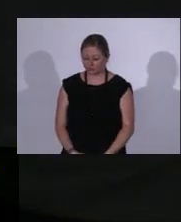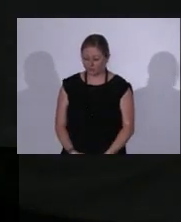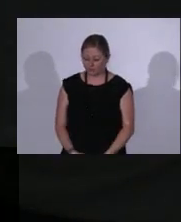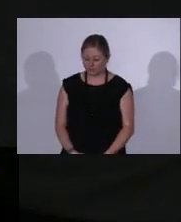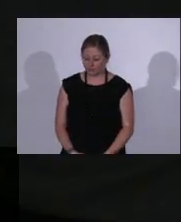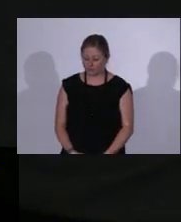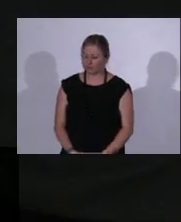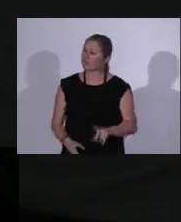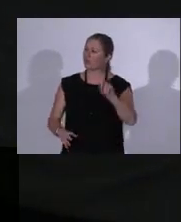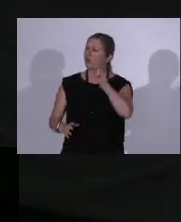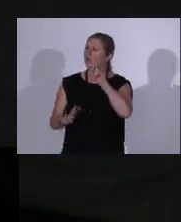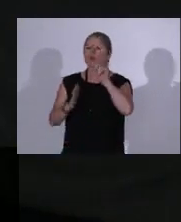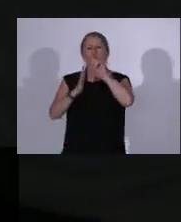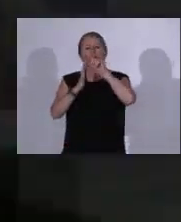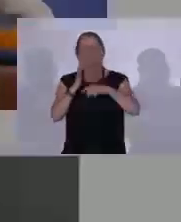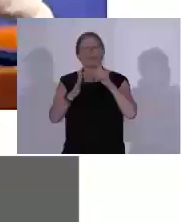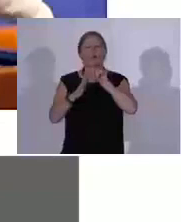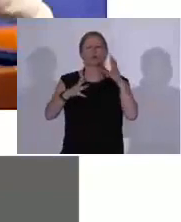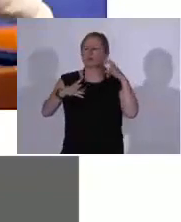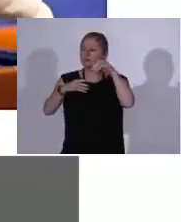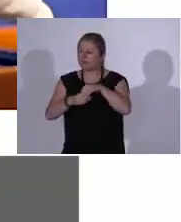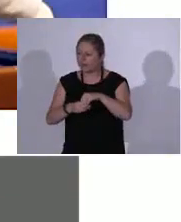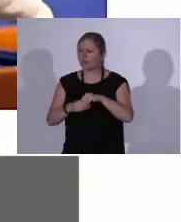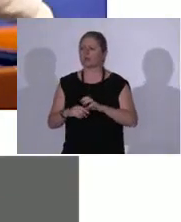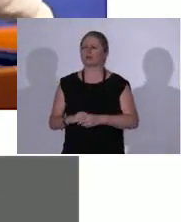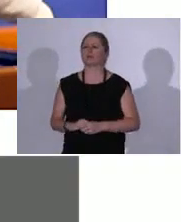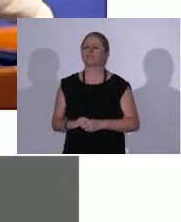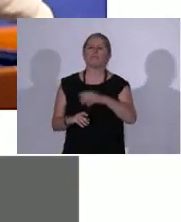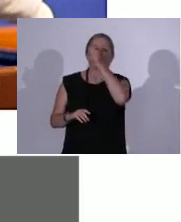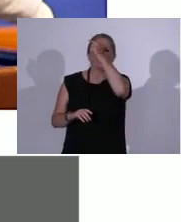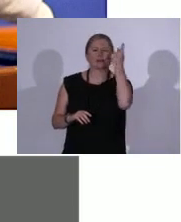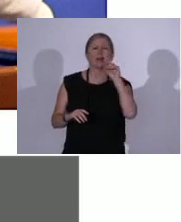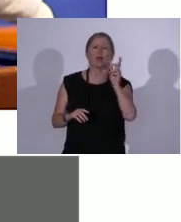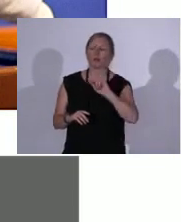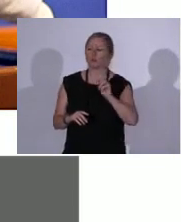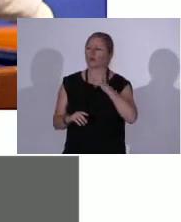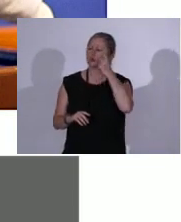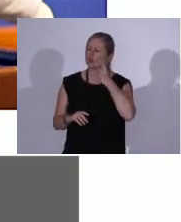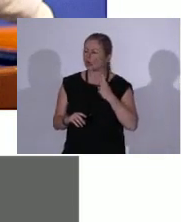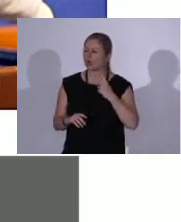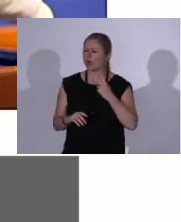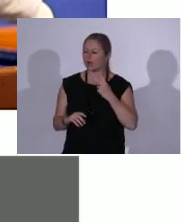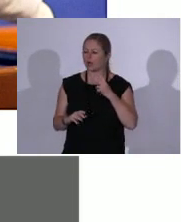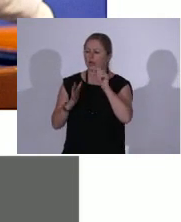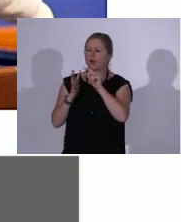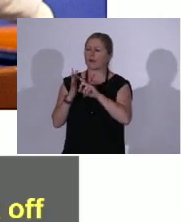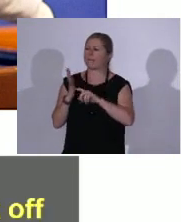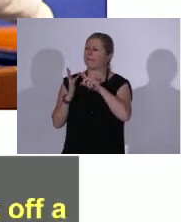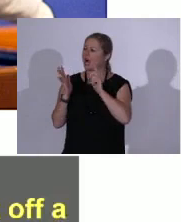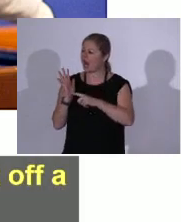So what is the project actually about? What we are intending to do is work off a pilot that came